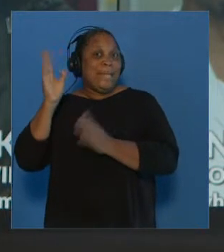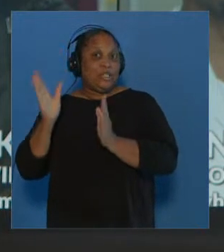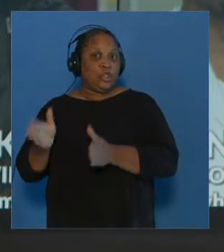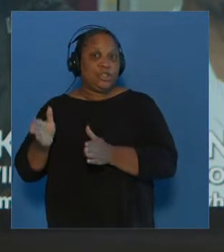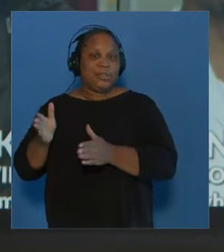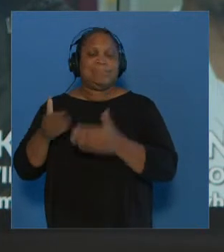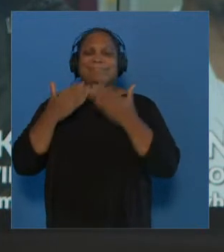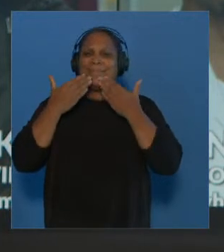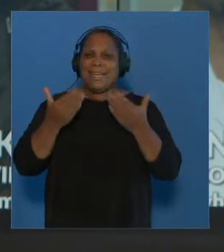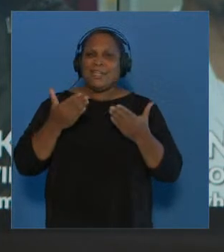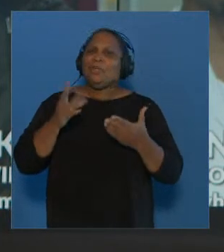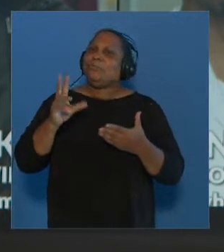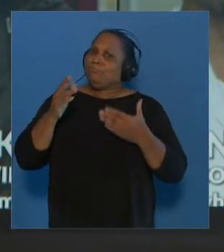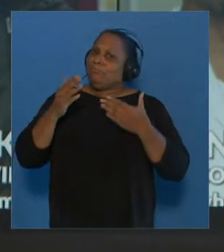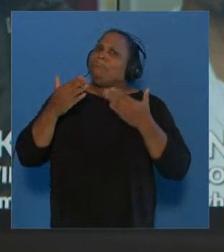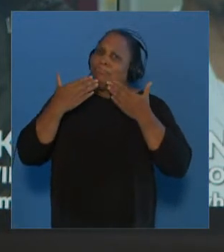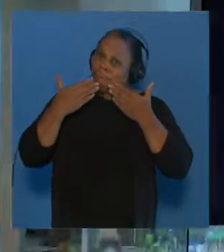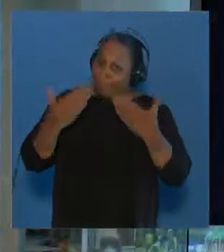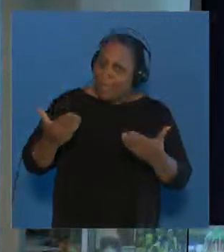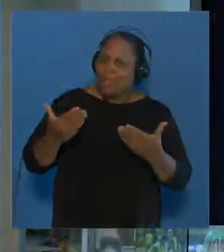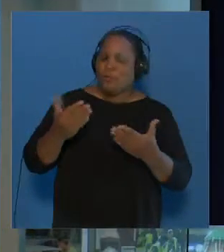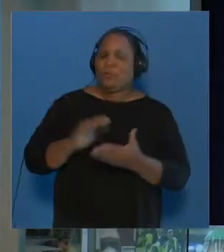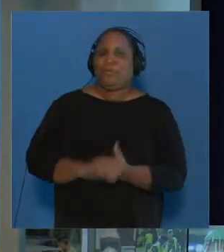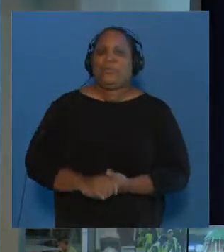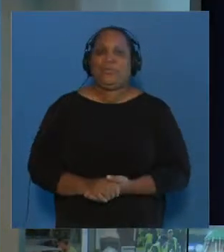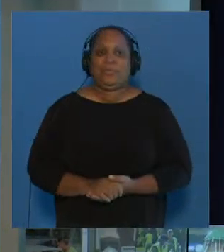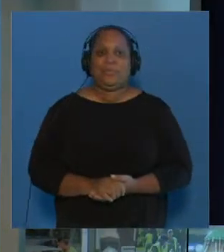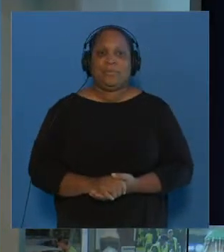very much. No problem. Thank you, Ms. Palacio.